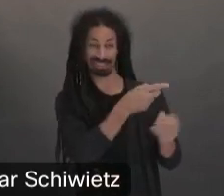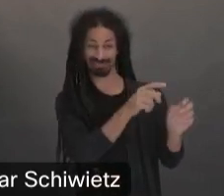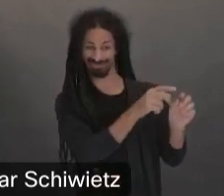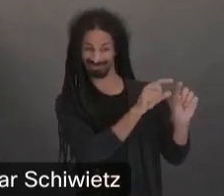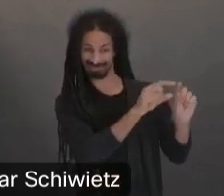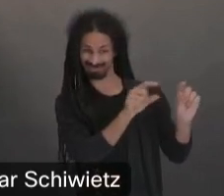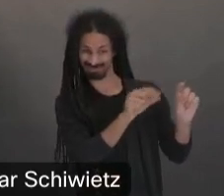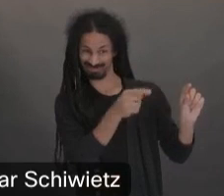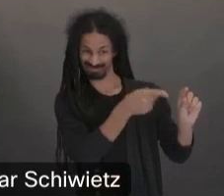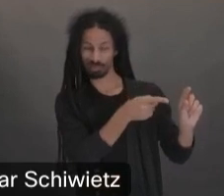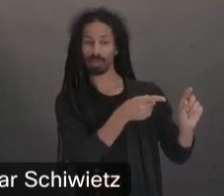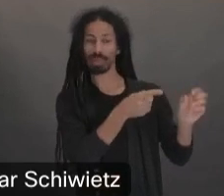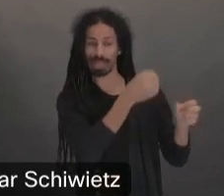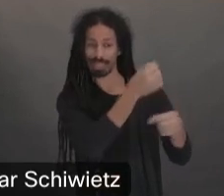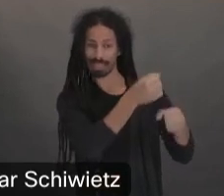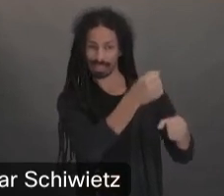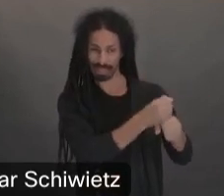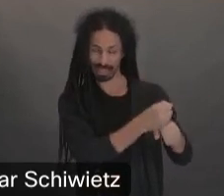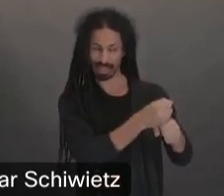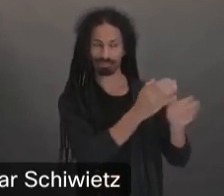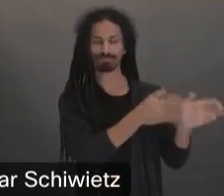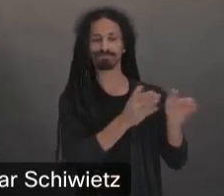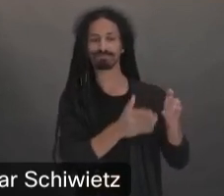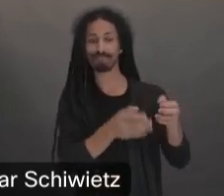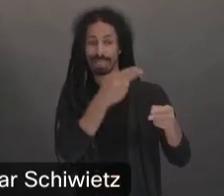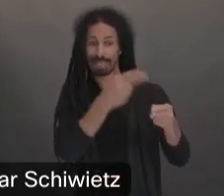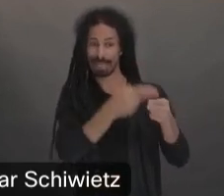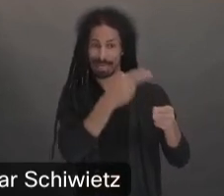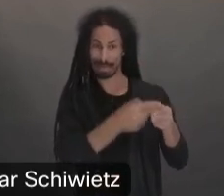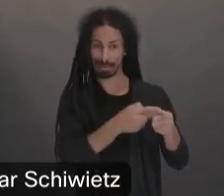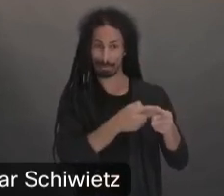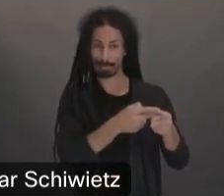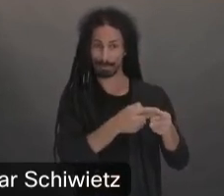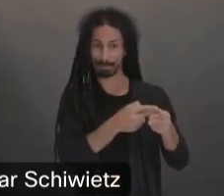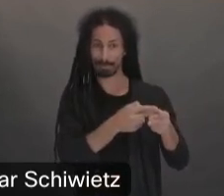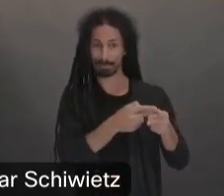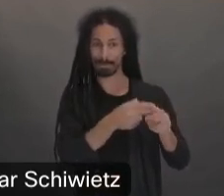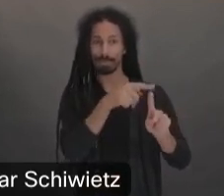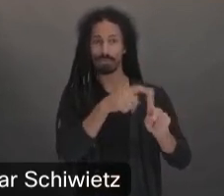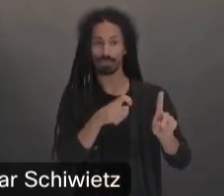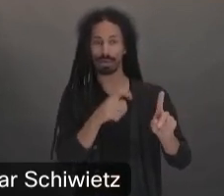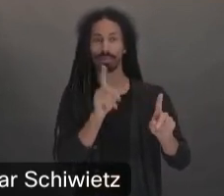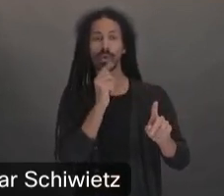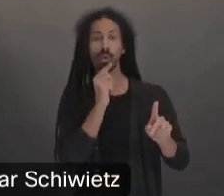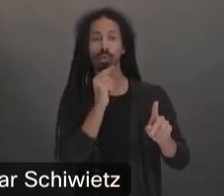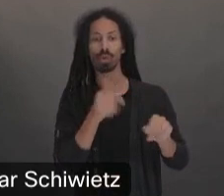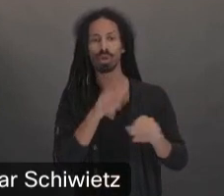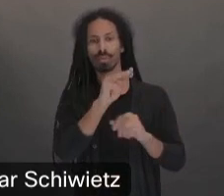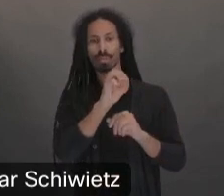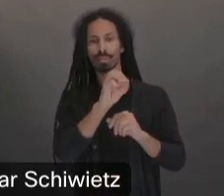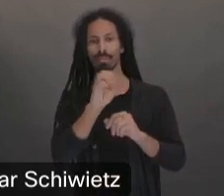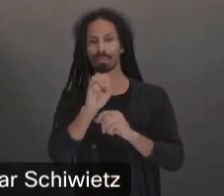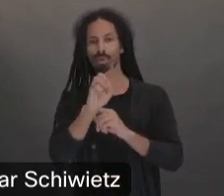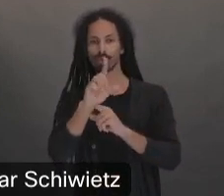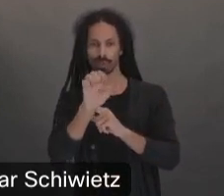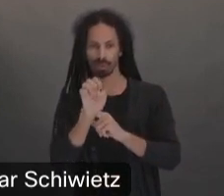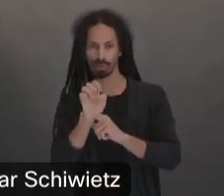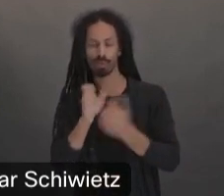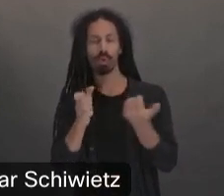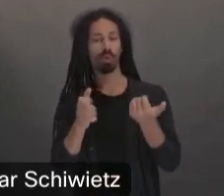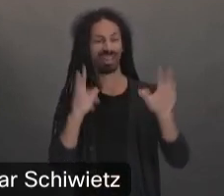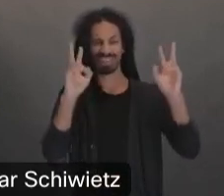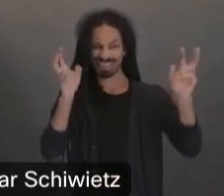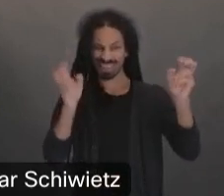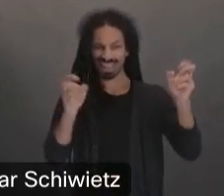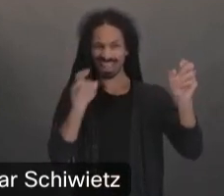a date, right, December 1st, 2021 by Moodle. We have the title, we have a URL